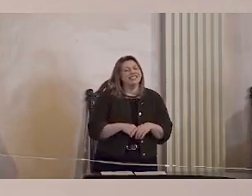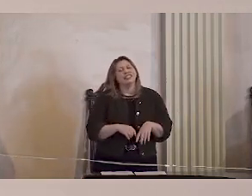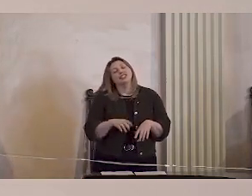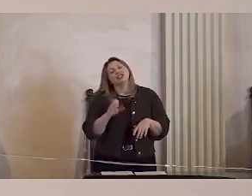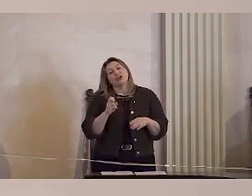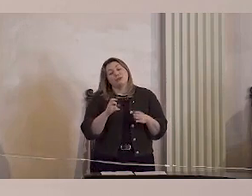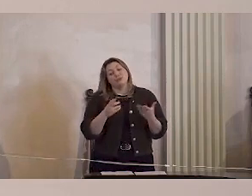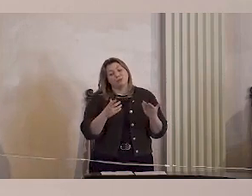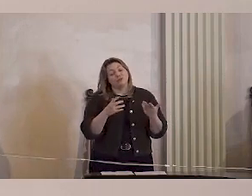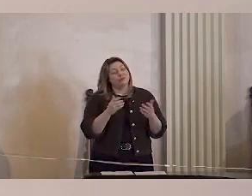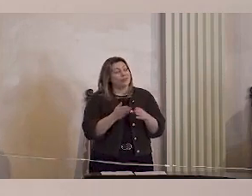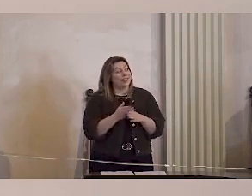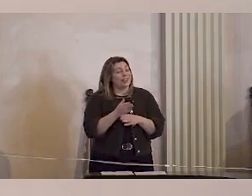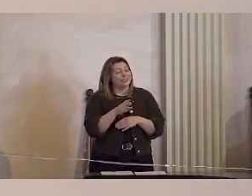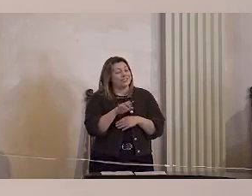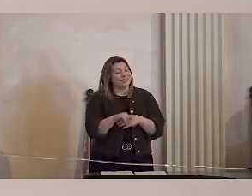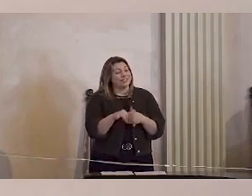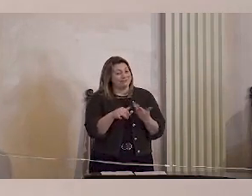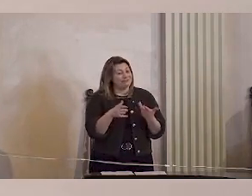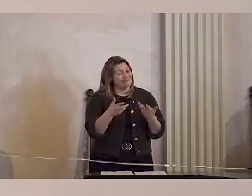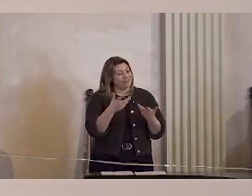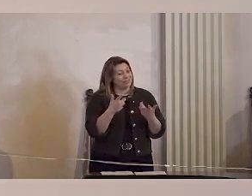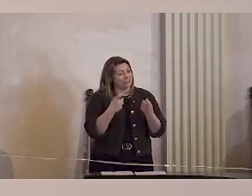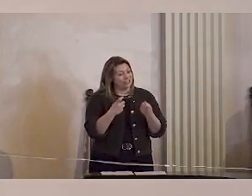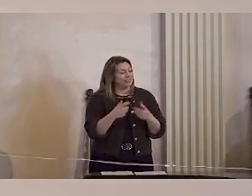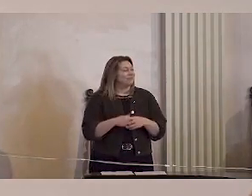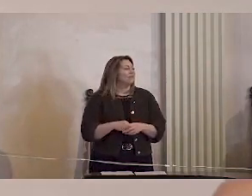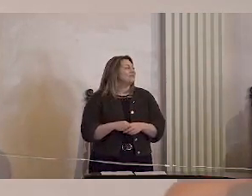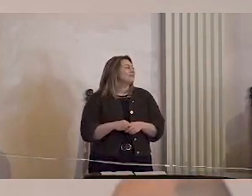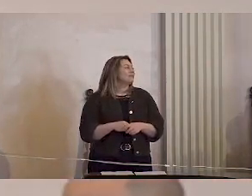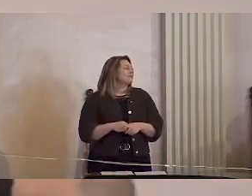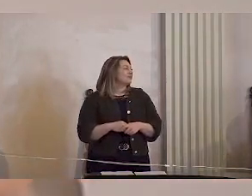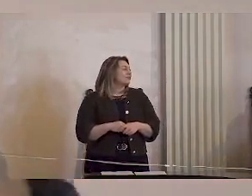So I will be around if you have any questions.